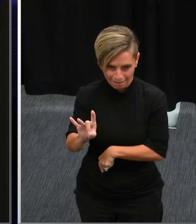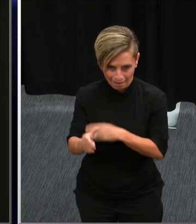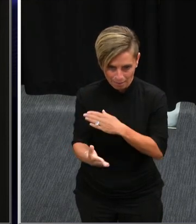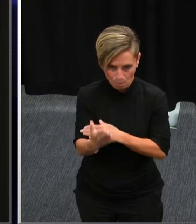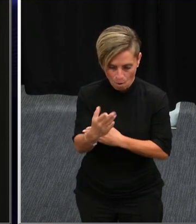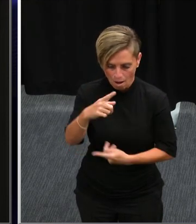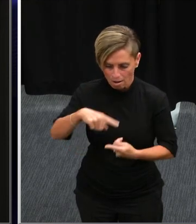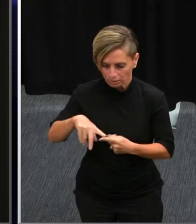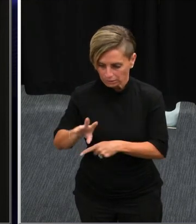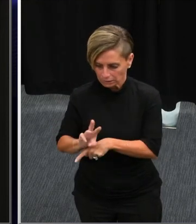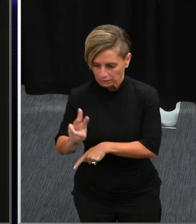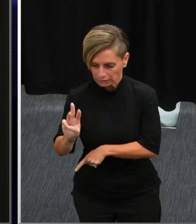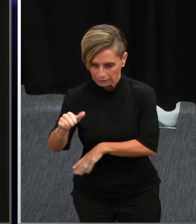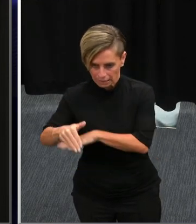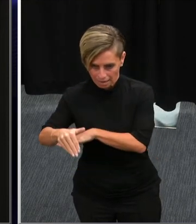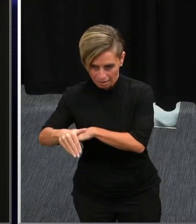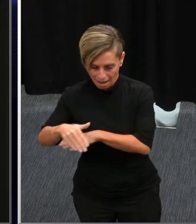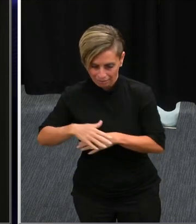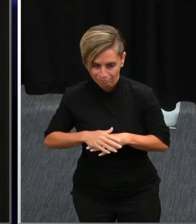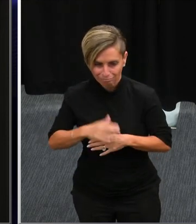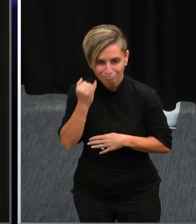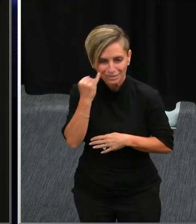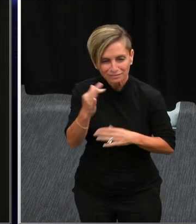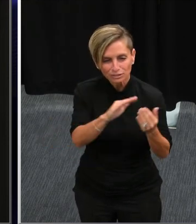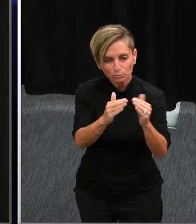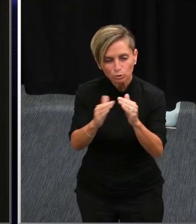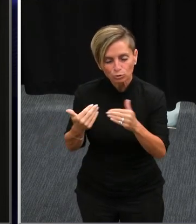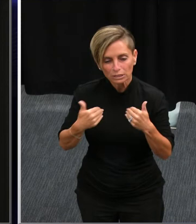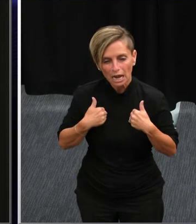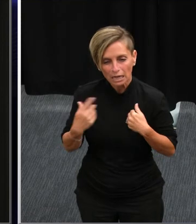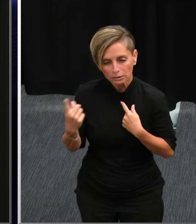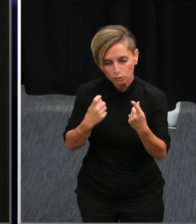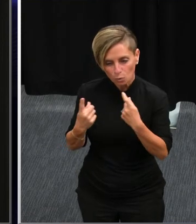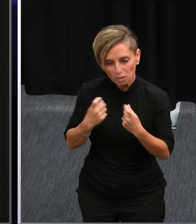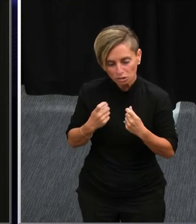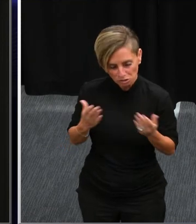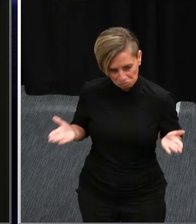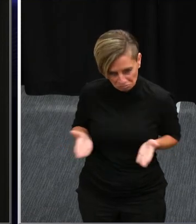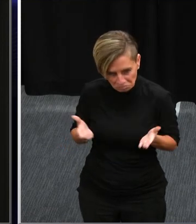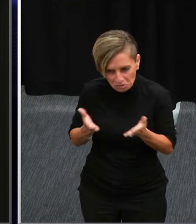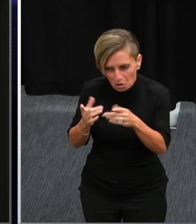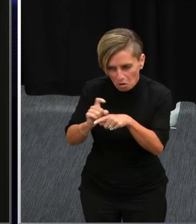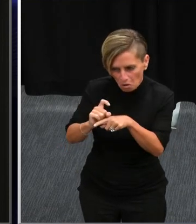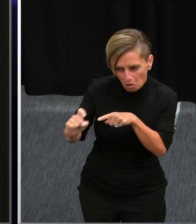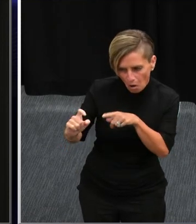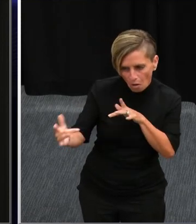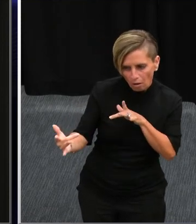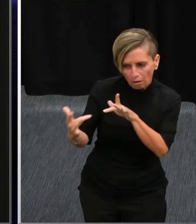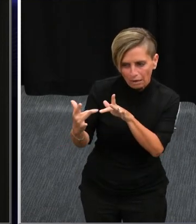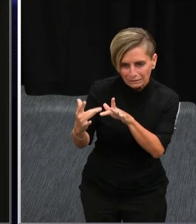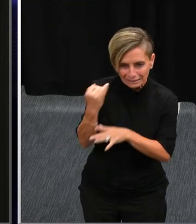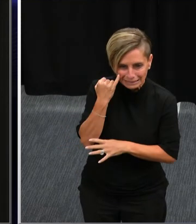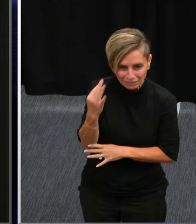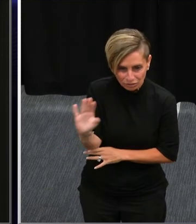tomorrow. Residents with questions are urged to call the helpline, or if you need to, call